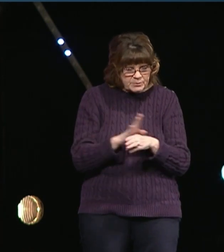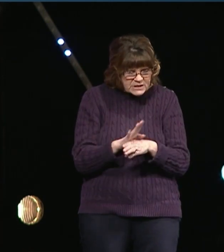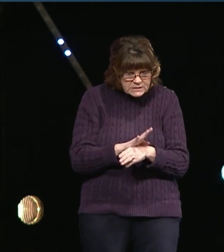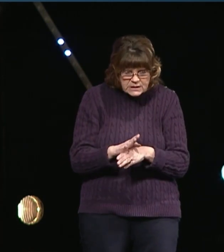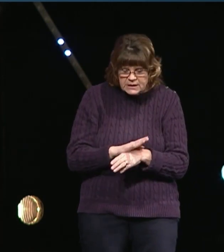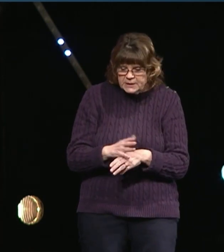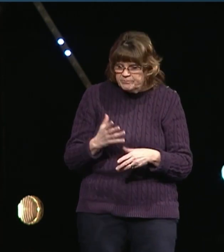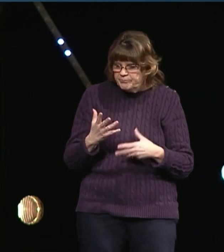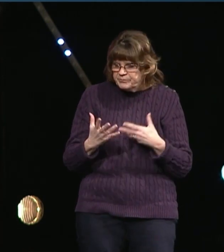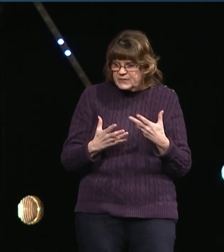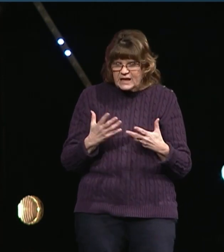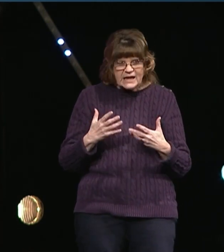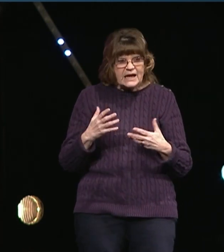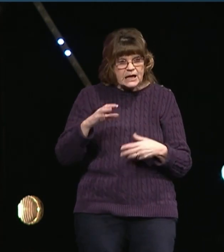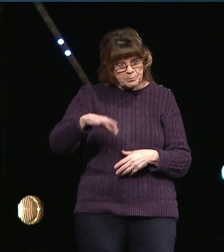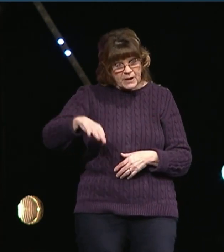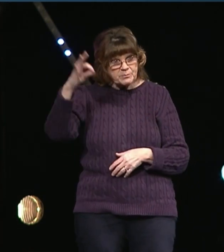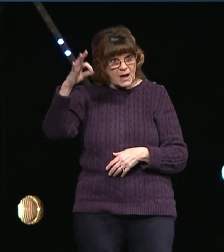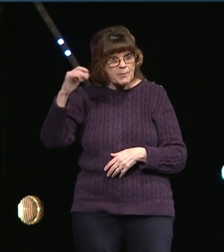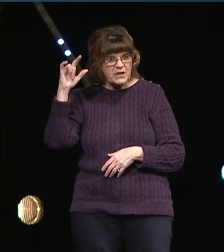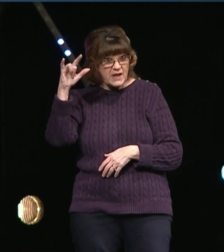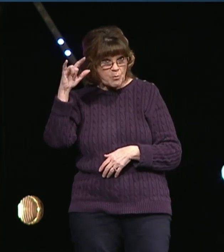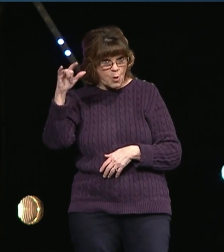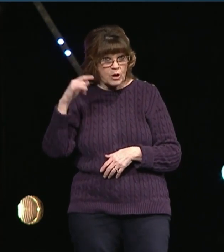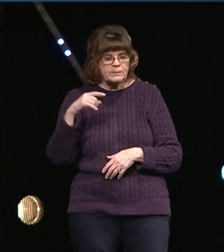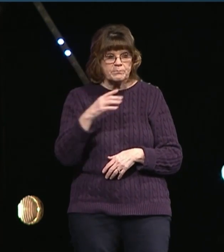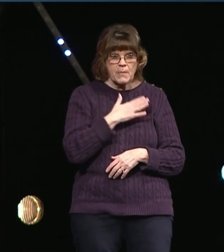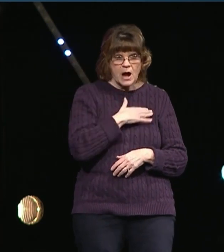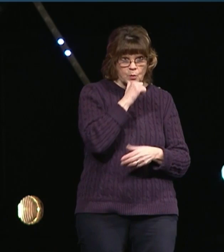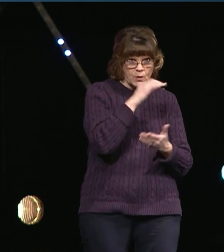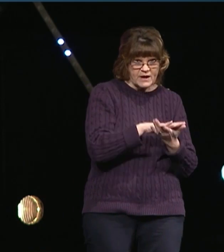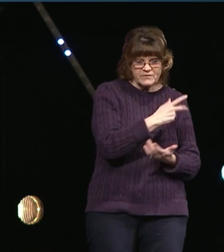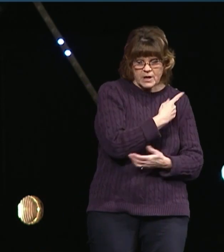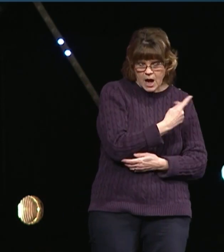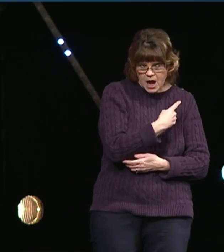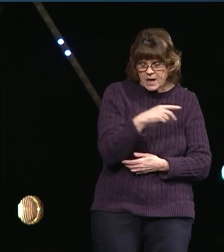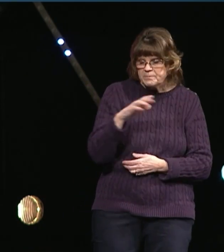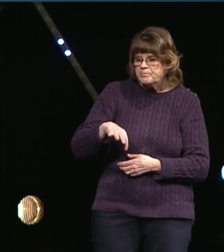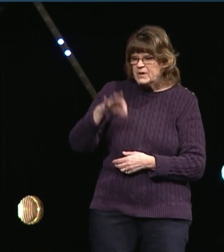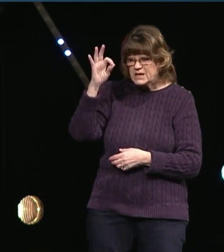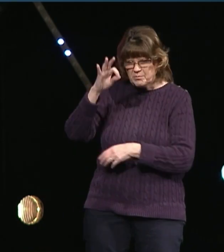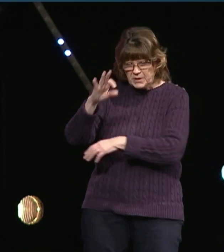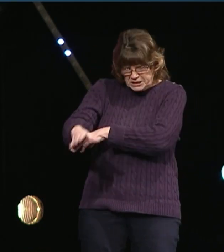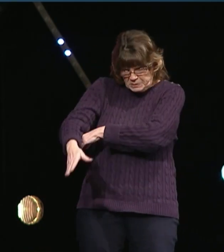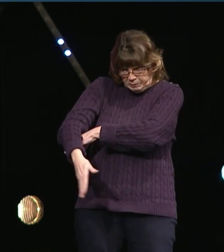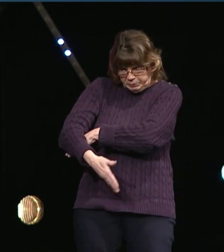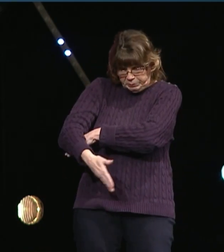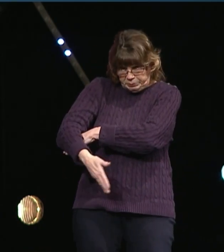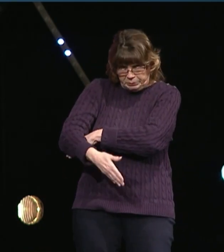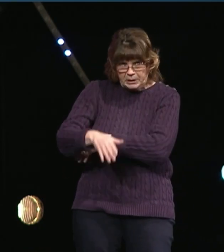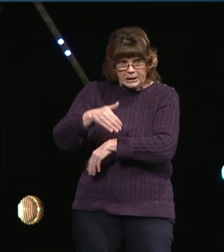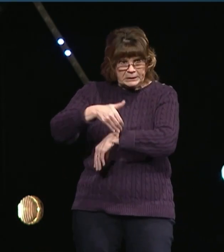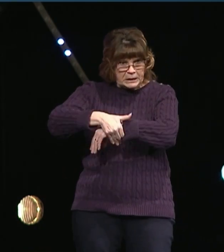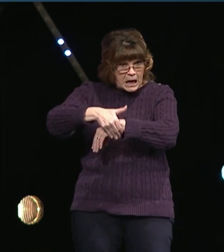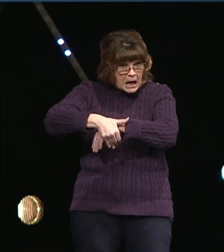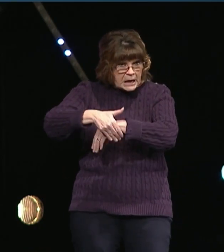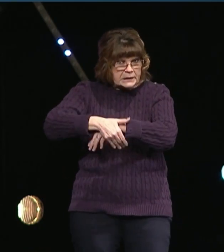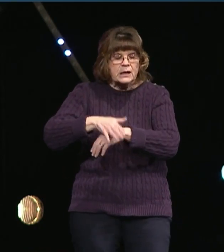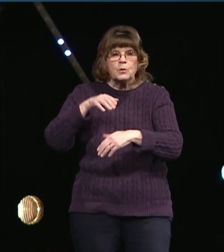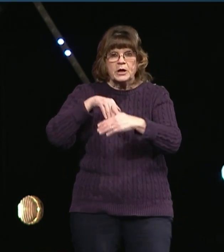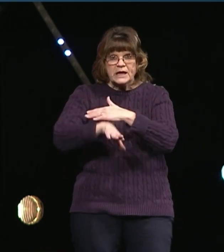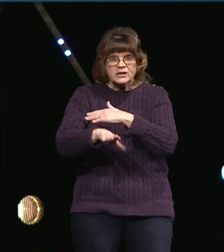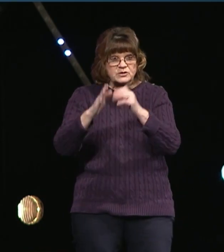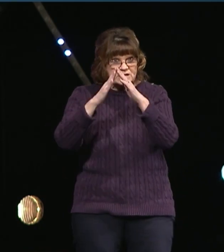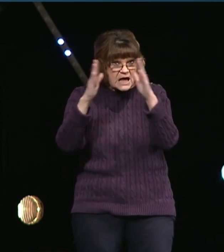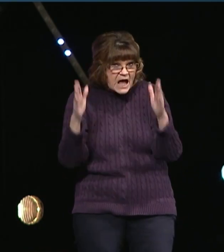he had picked me up at the airport, Brenda and I, and it was late at night, and we're stepping into his house,